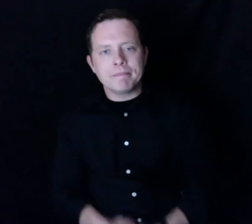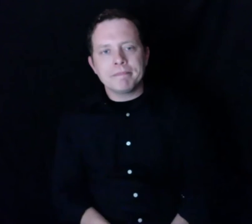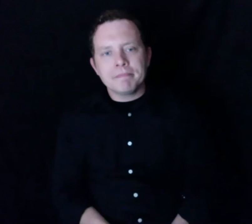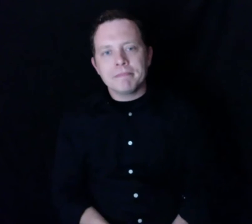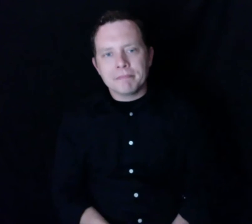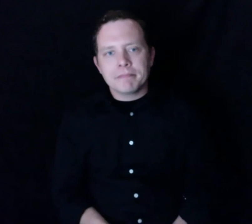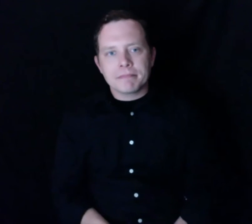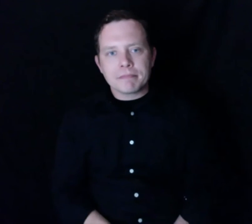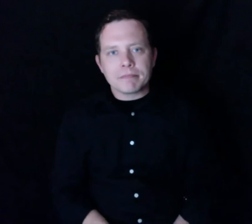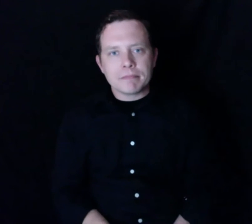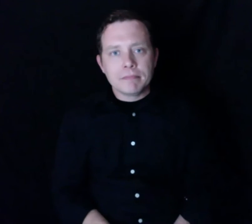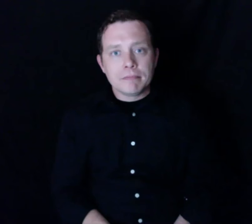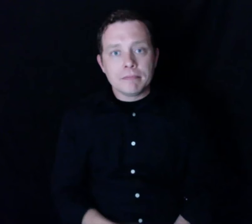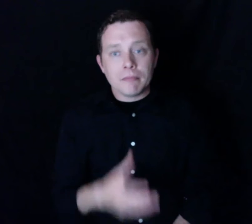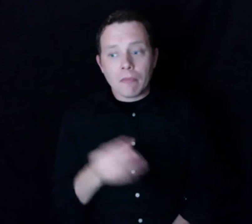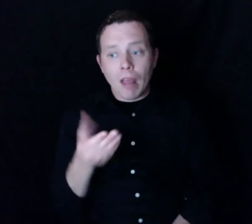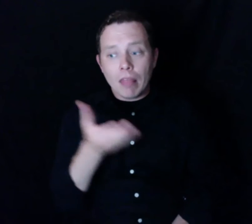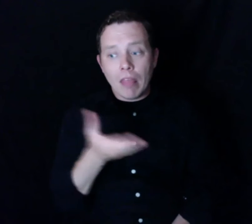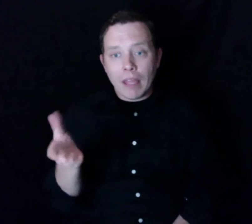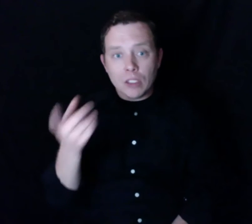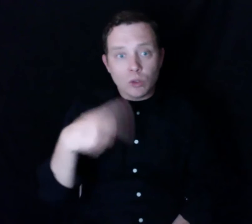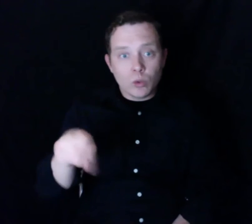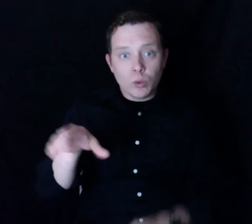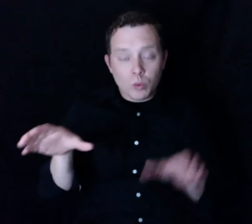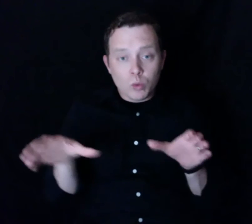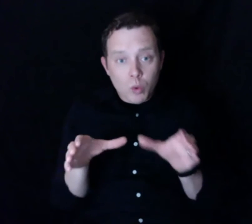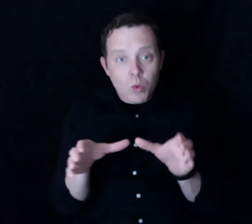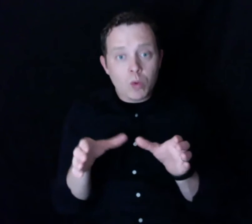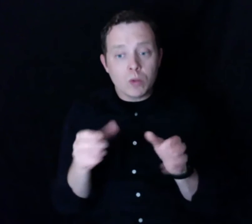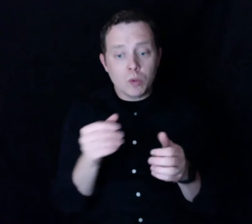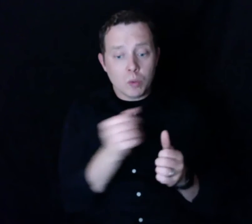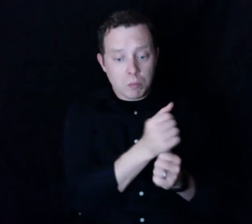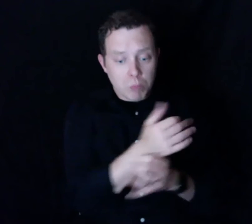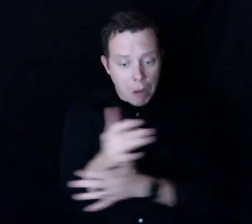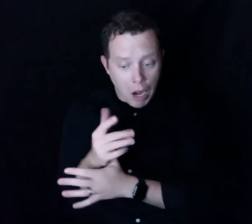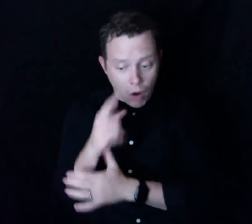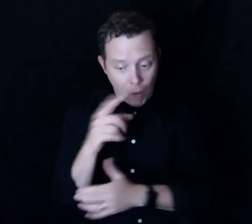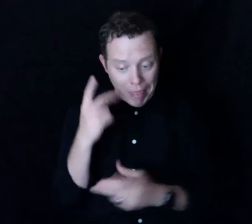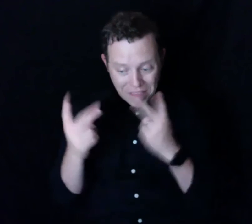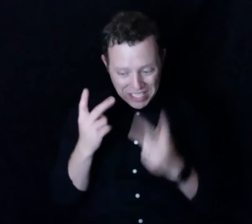I think these things that you do to prepare for the visit will help build to that as well.